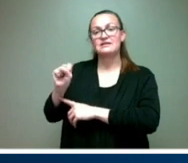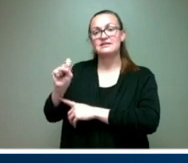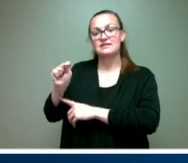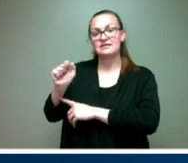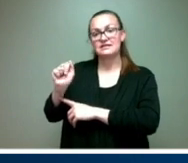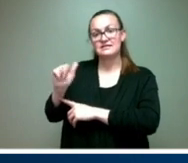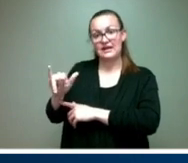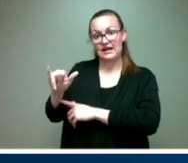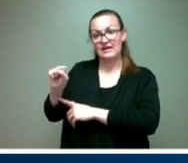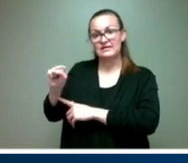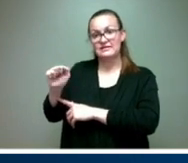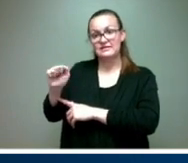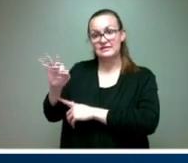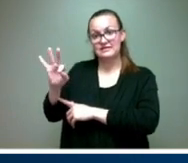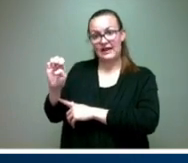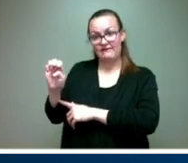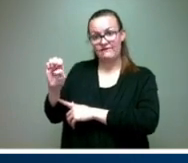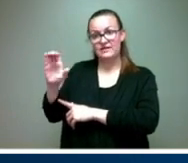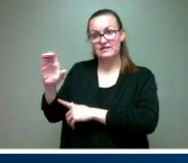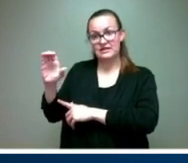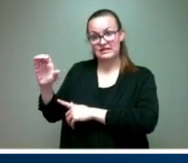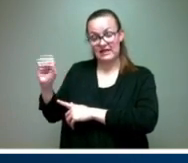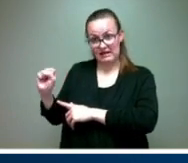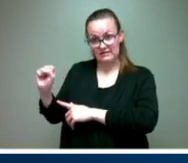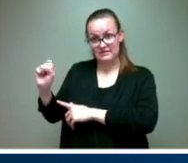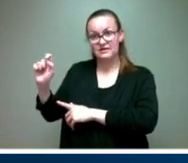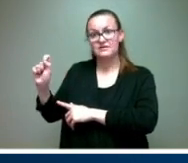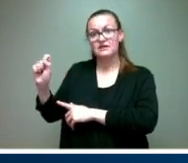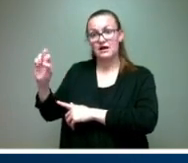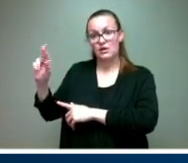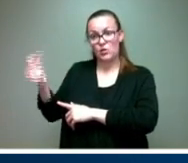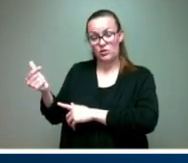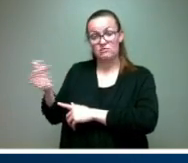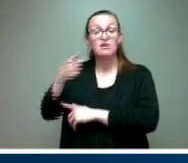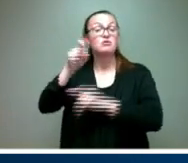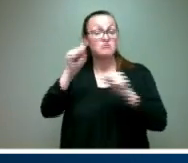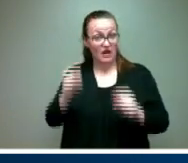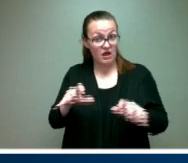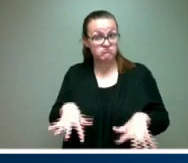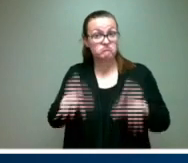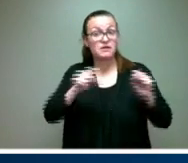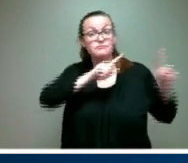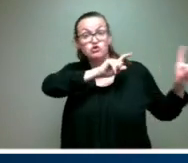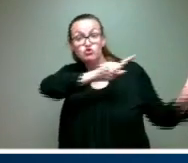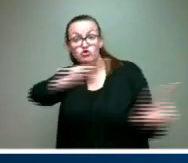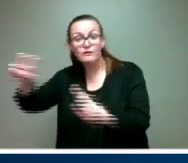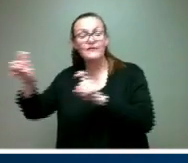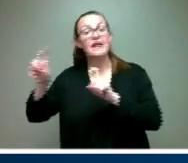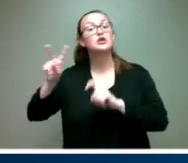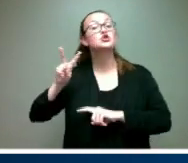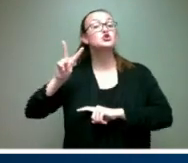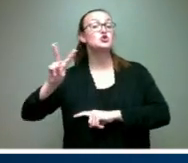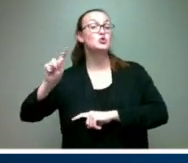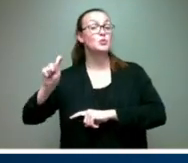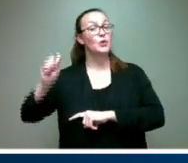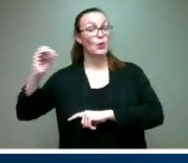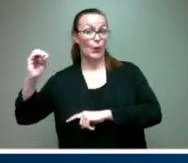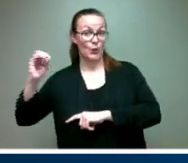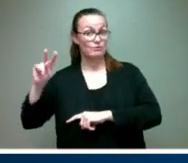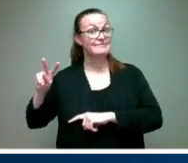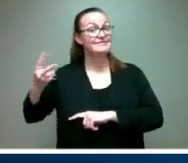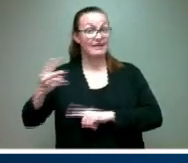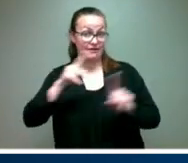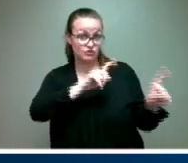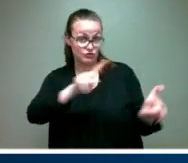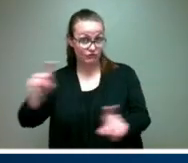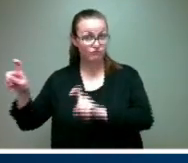www.staysafeccs.org. That's the Family Needs Survey 2.0. Please make sure you go to that, Kimberly, and write